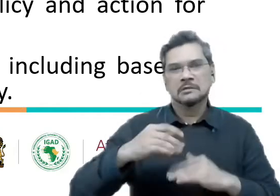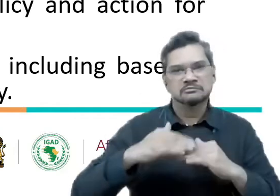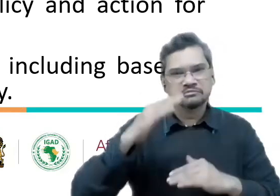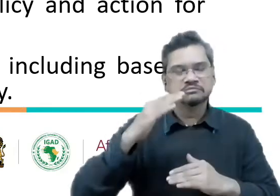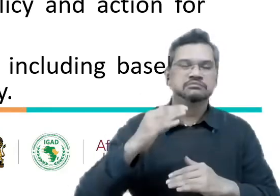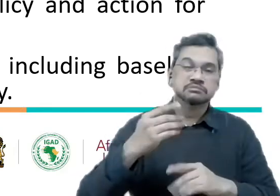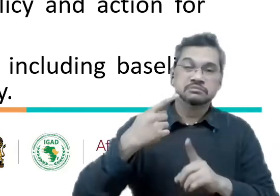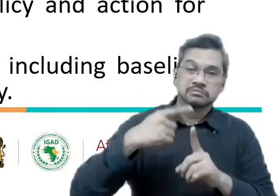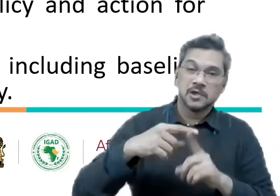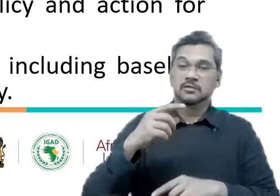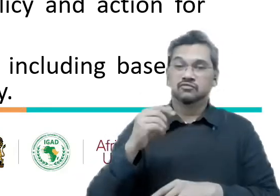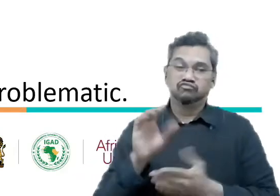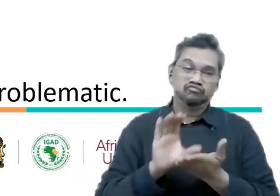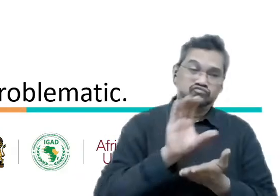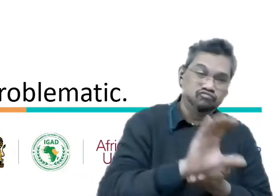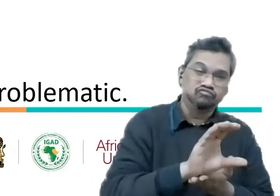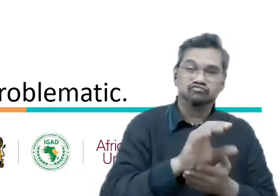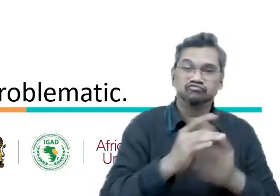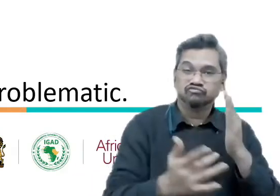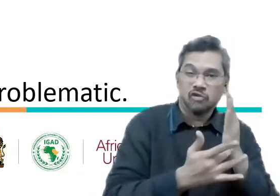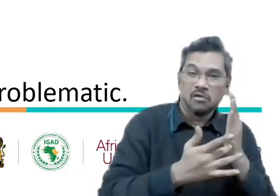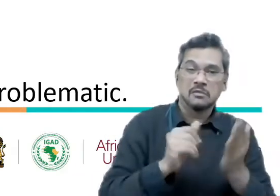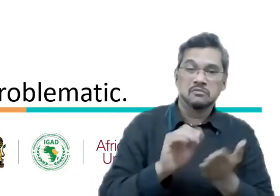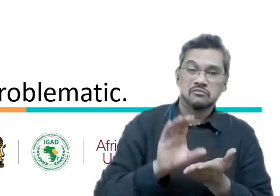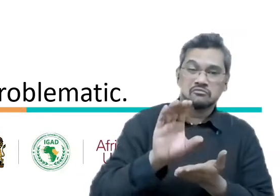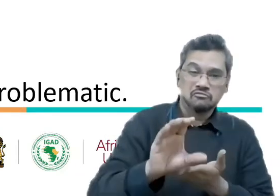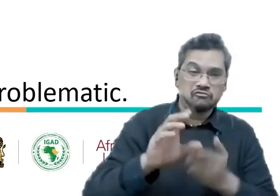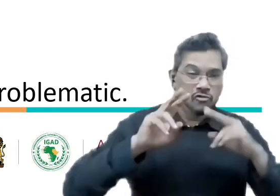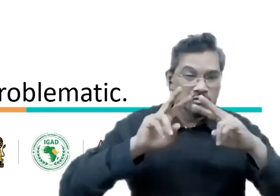research, and domestic financing.